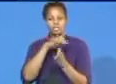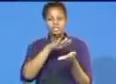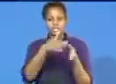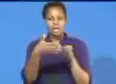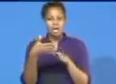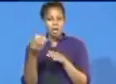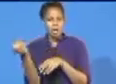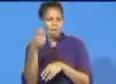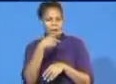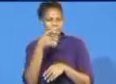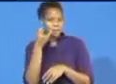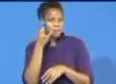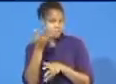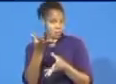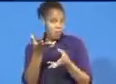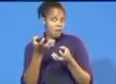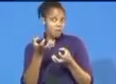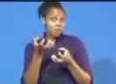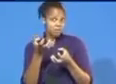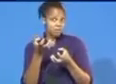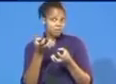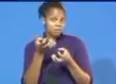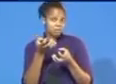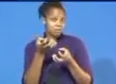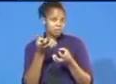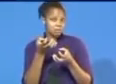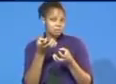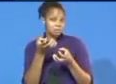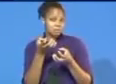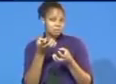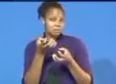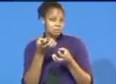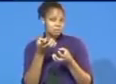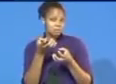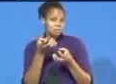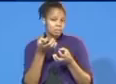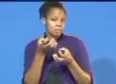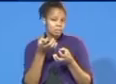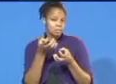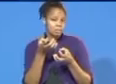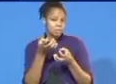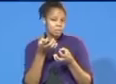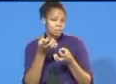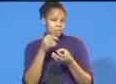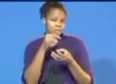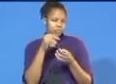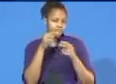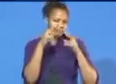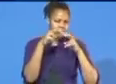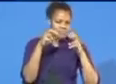Go back, if you will, and traverse the steps and days of the final moments of Michael Jackson.